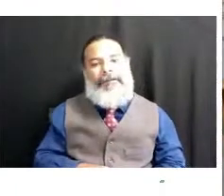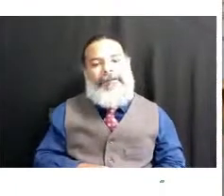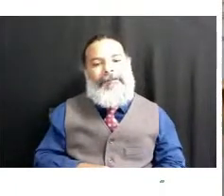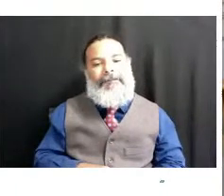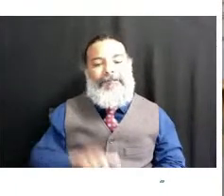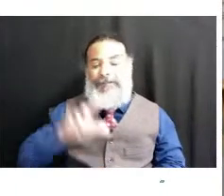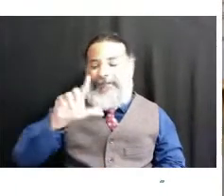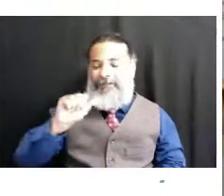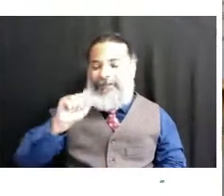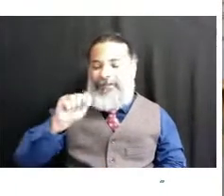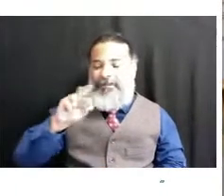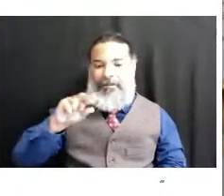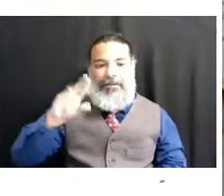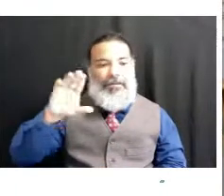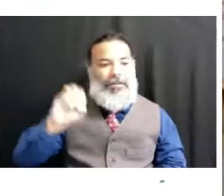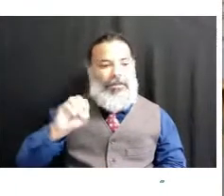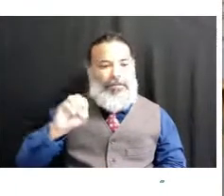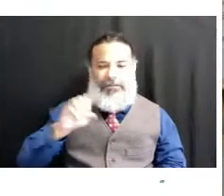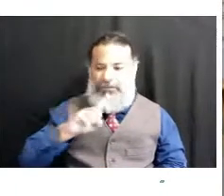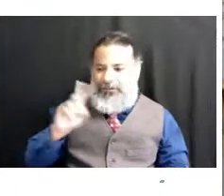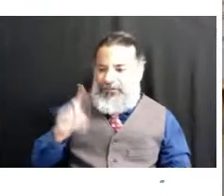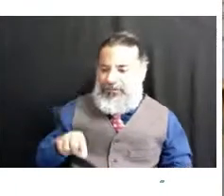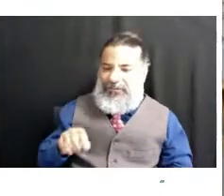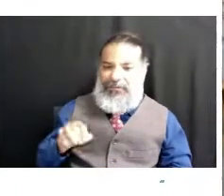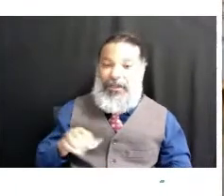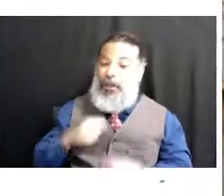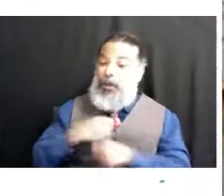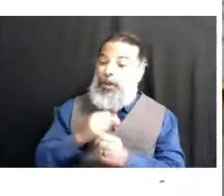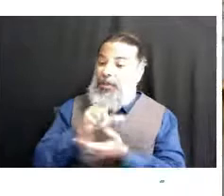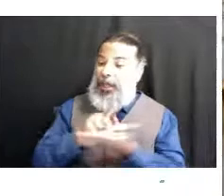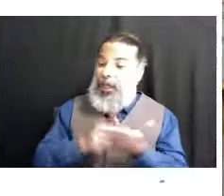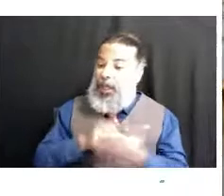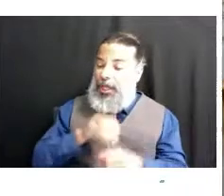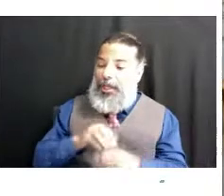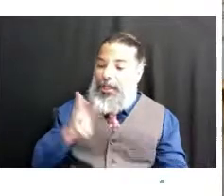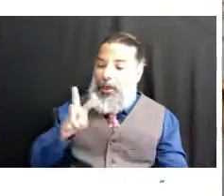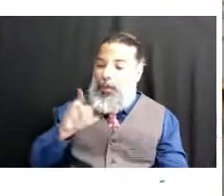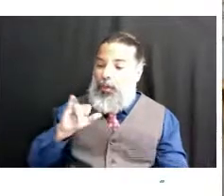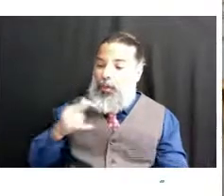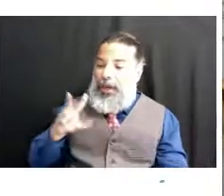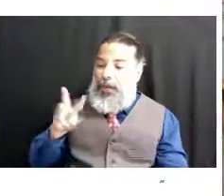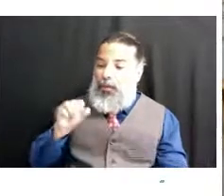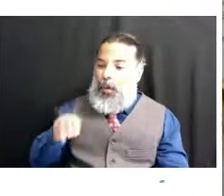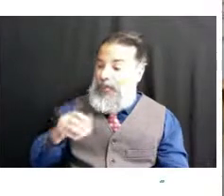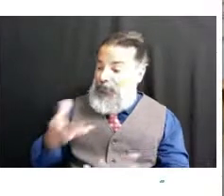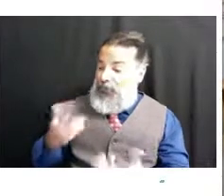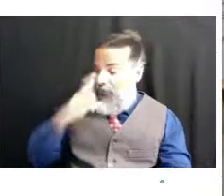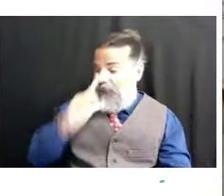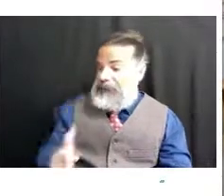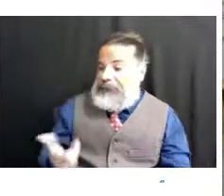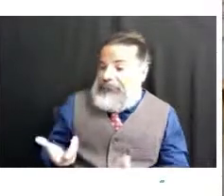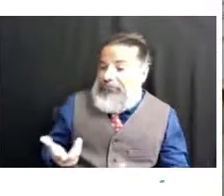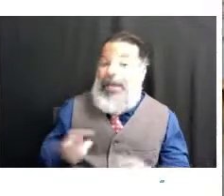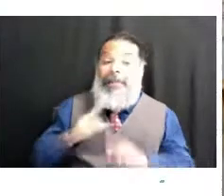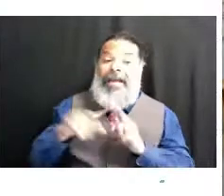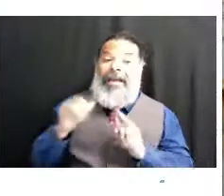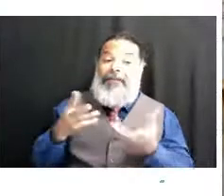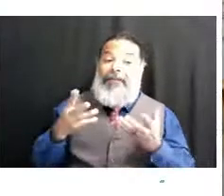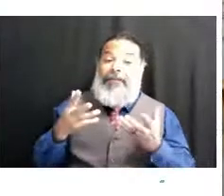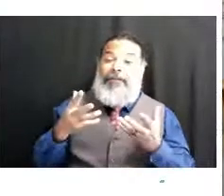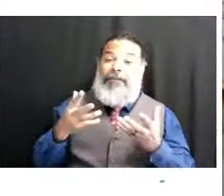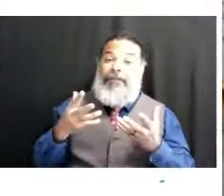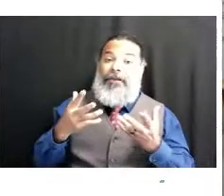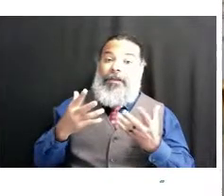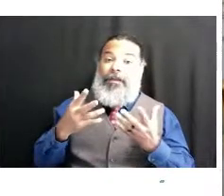And Latrobe responded that you could make laws in a wigwam if you wanted to, but that if you were going